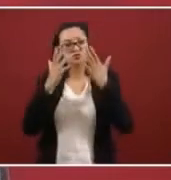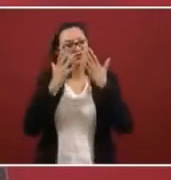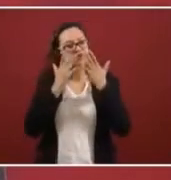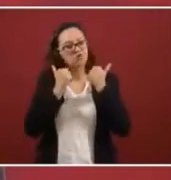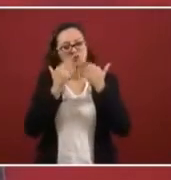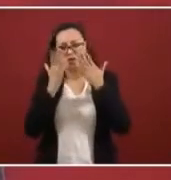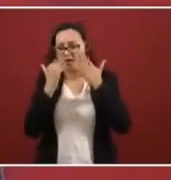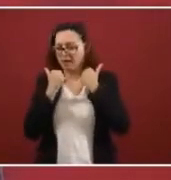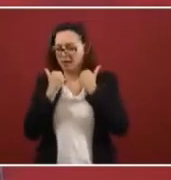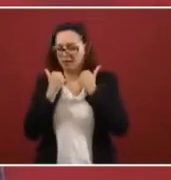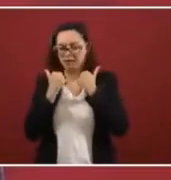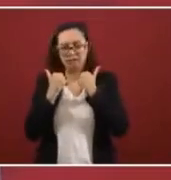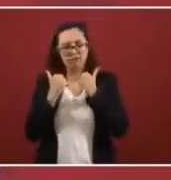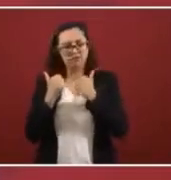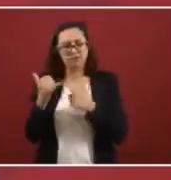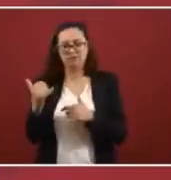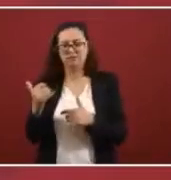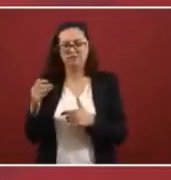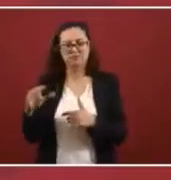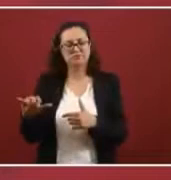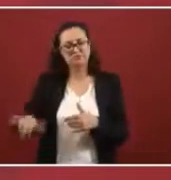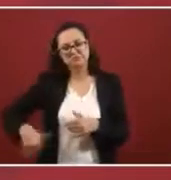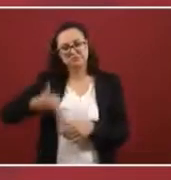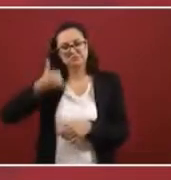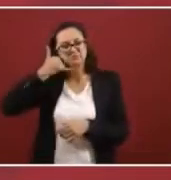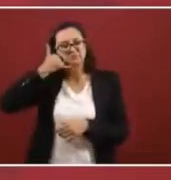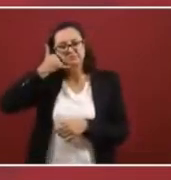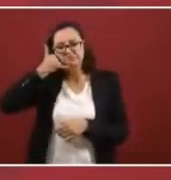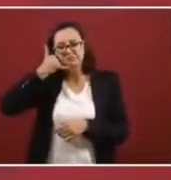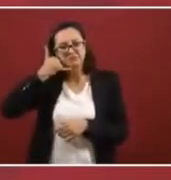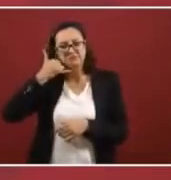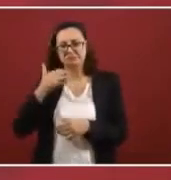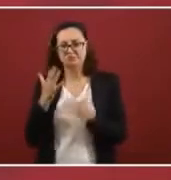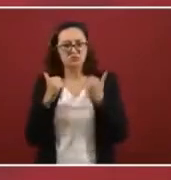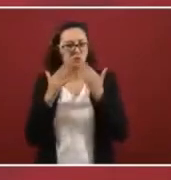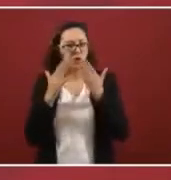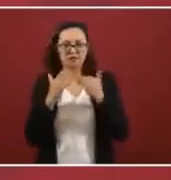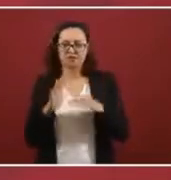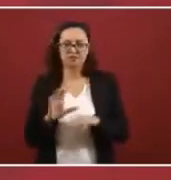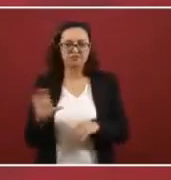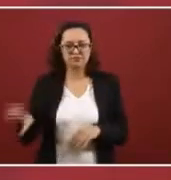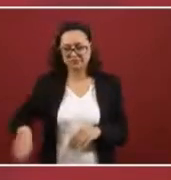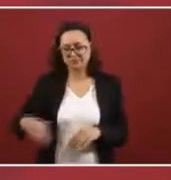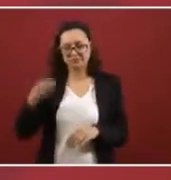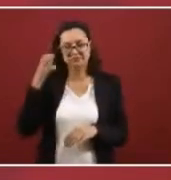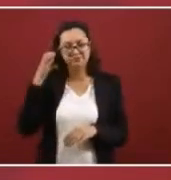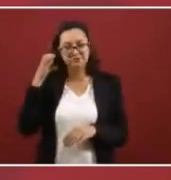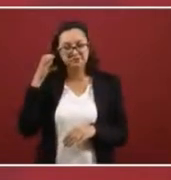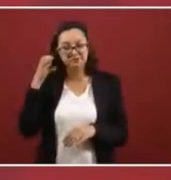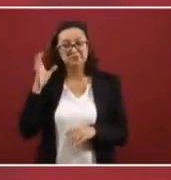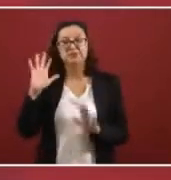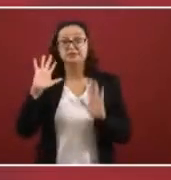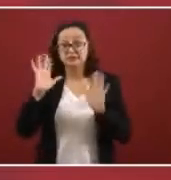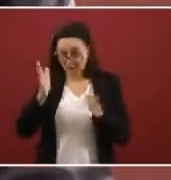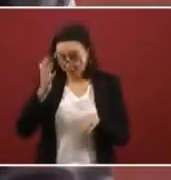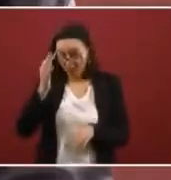there is no service of mobile phones, cell phones. Did you